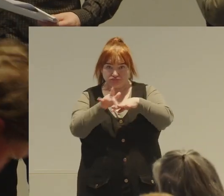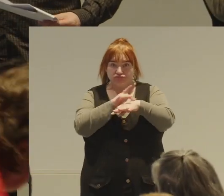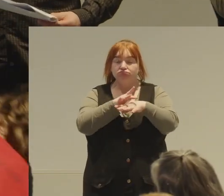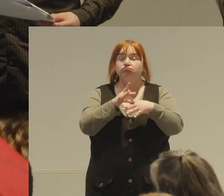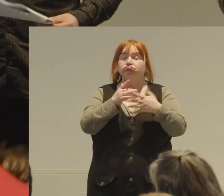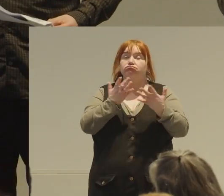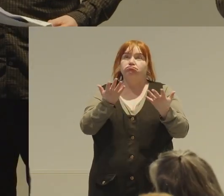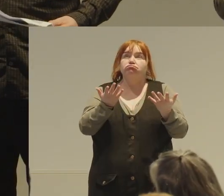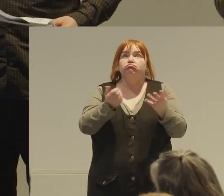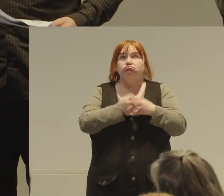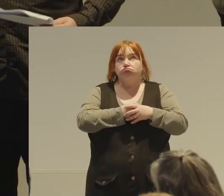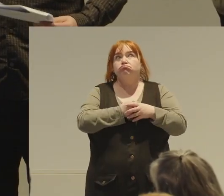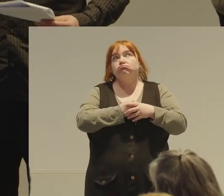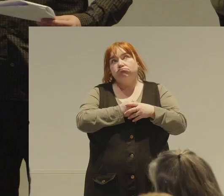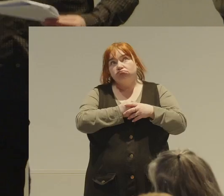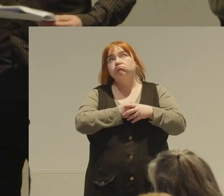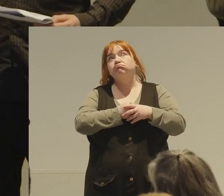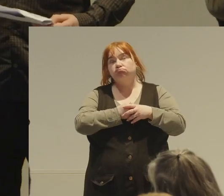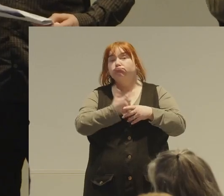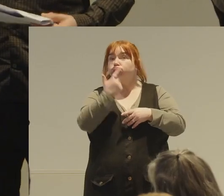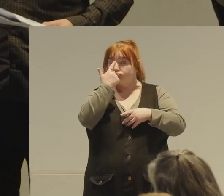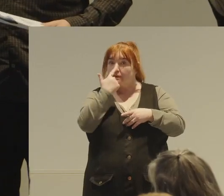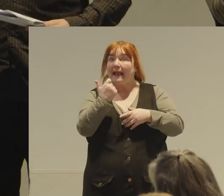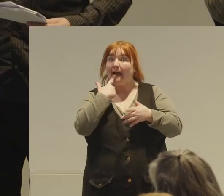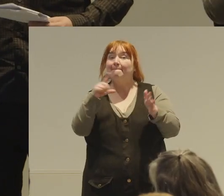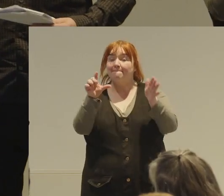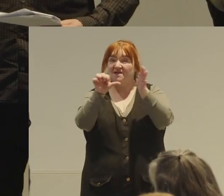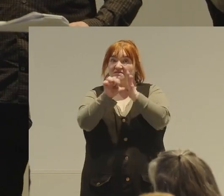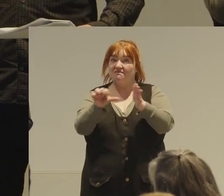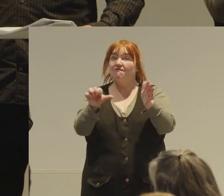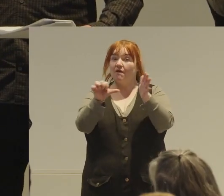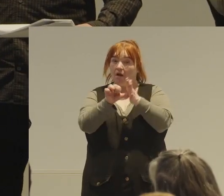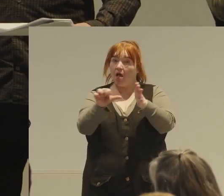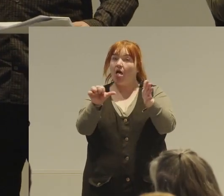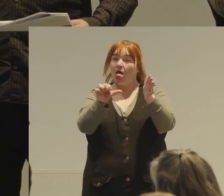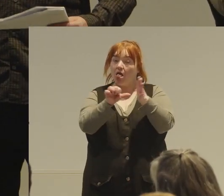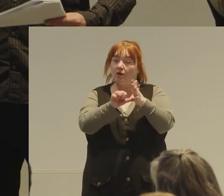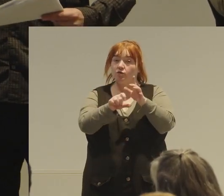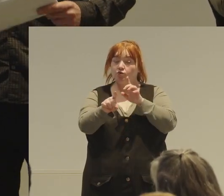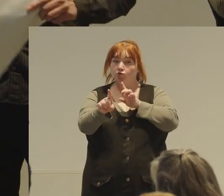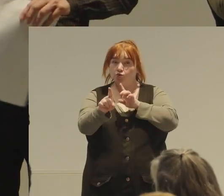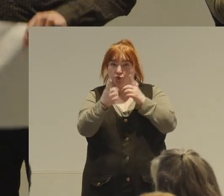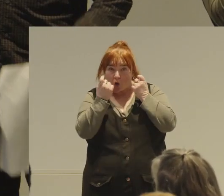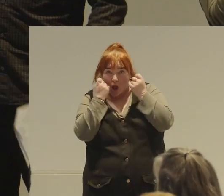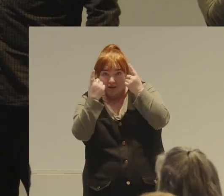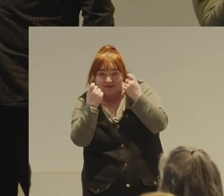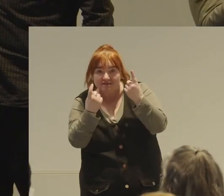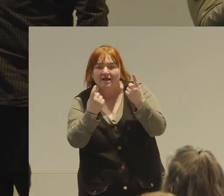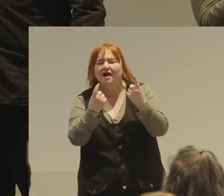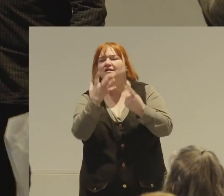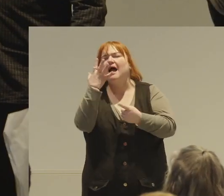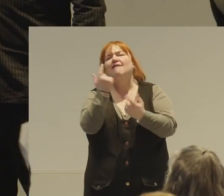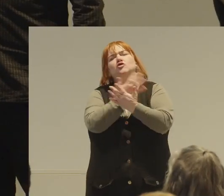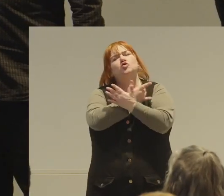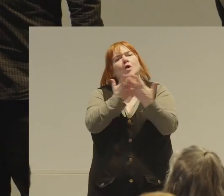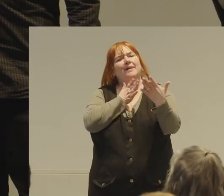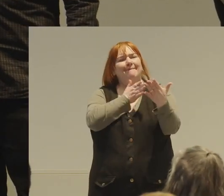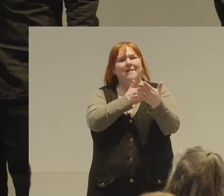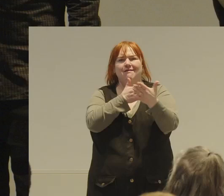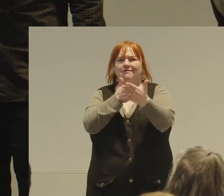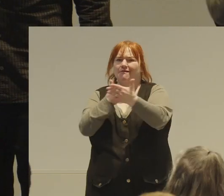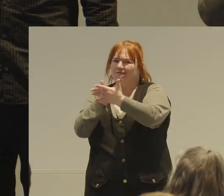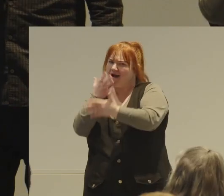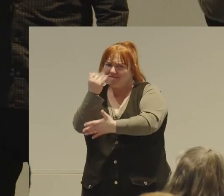know it can be so difficult and very hard to understand, and there's so many obstacles as well